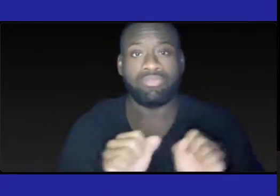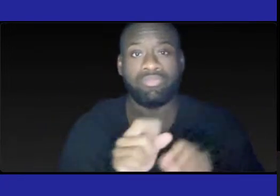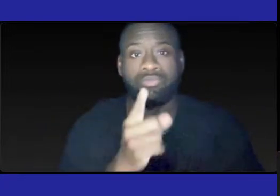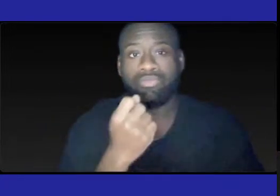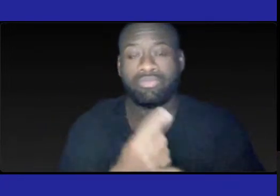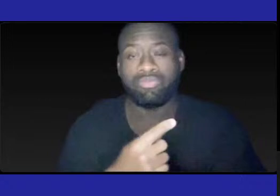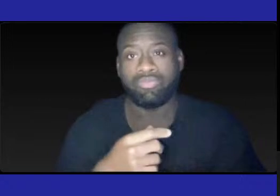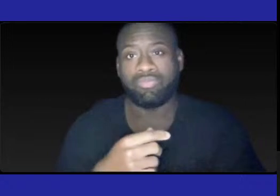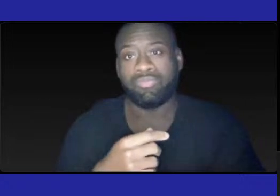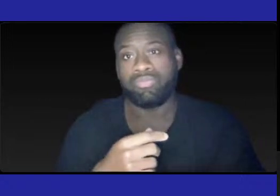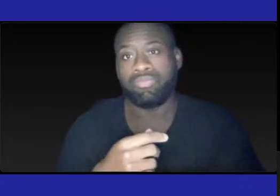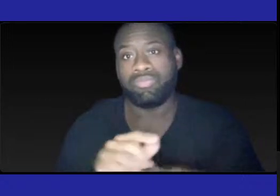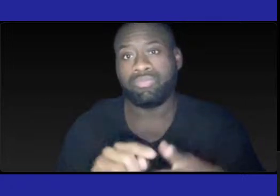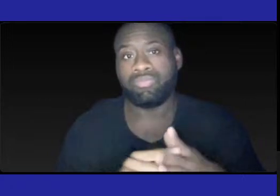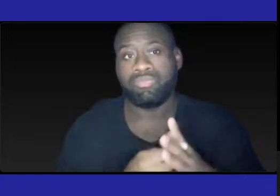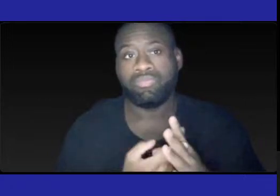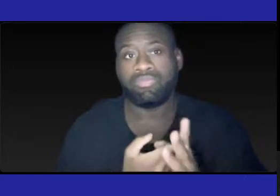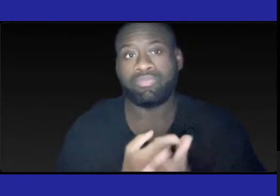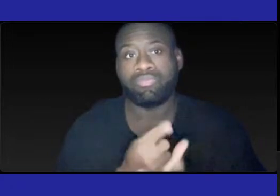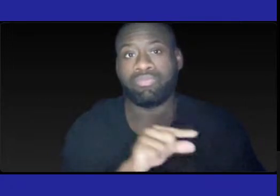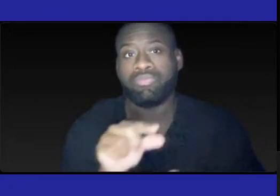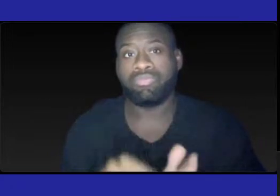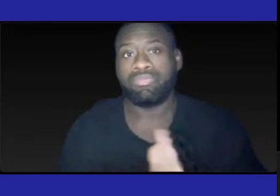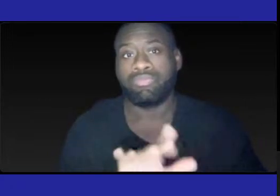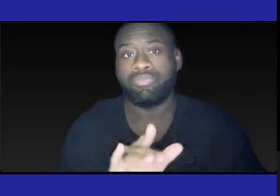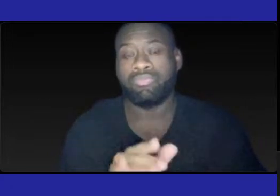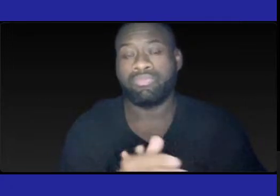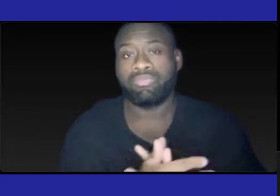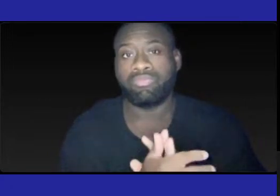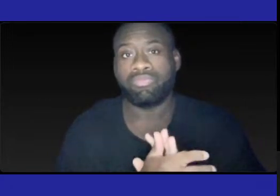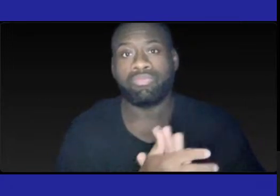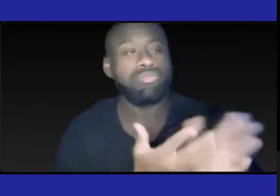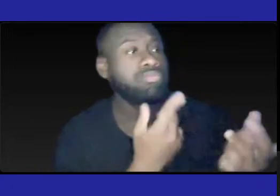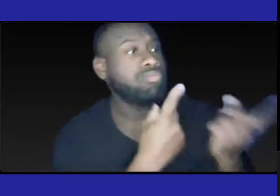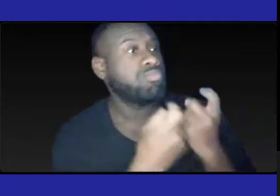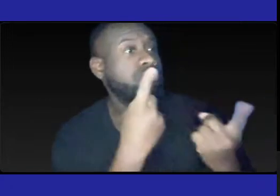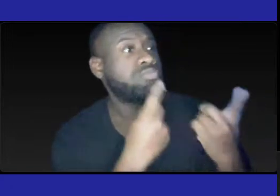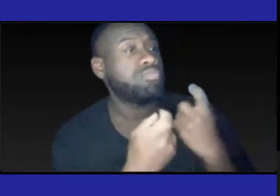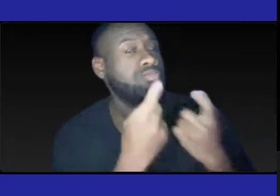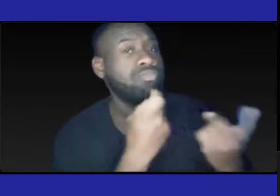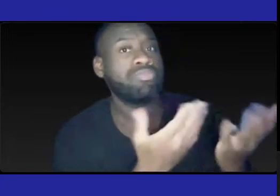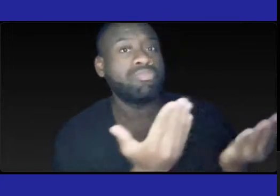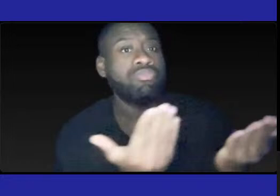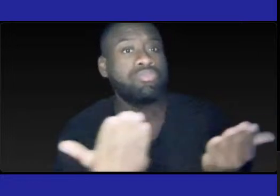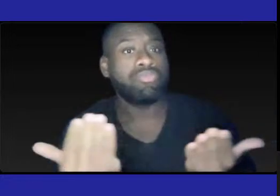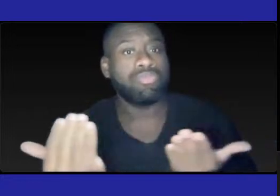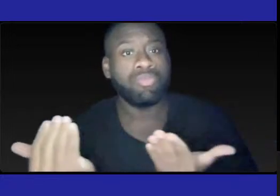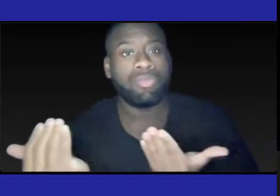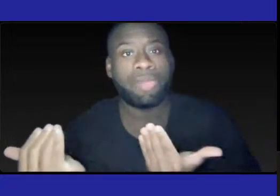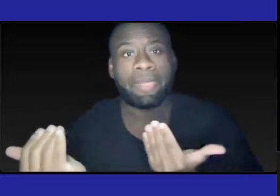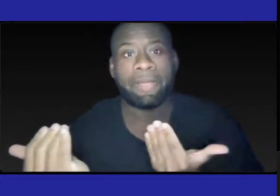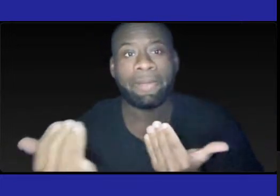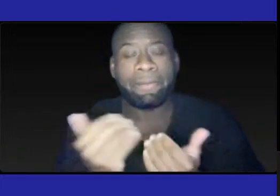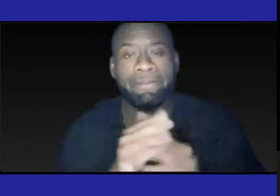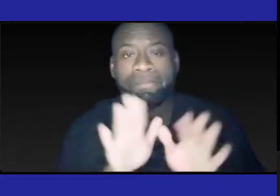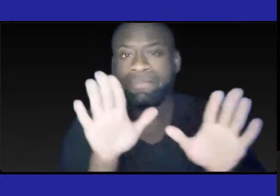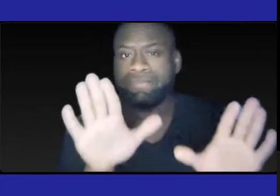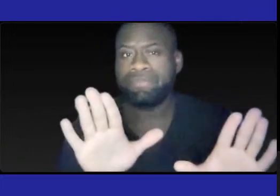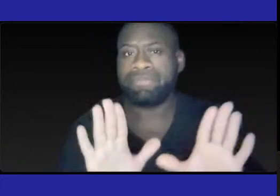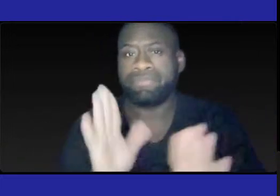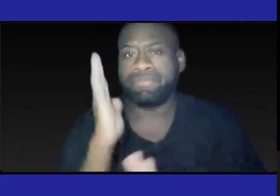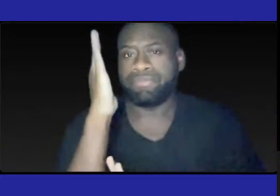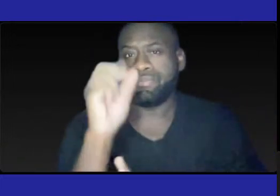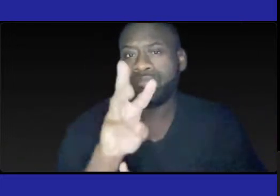25. Thank you. Great presentation. Any questions from committee members? A great presentation, Wendy. Thank